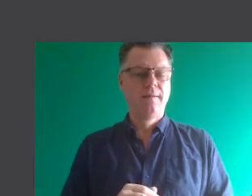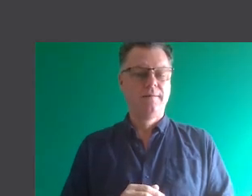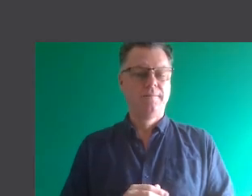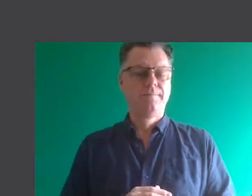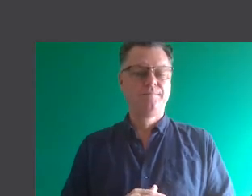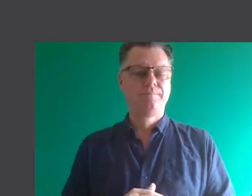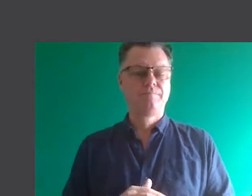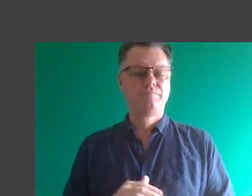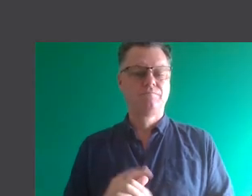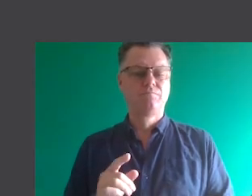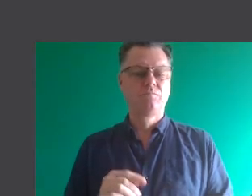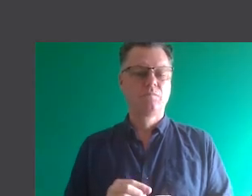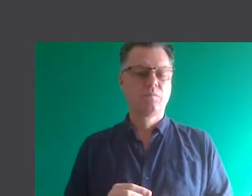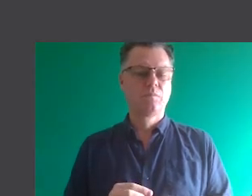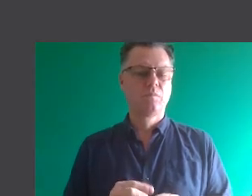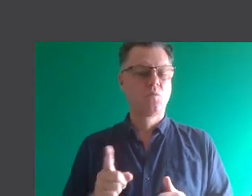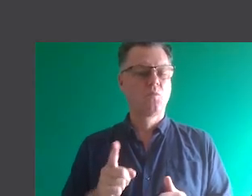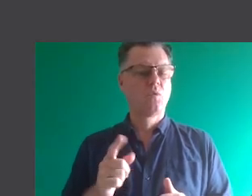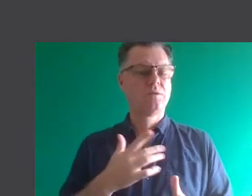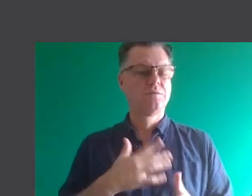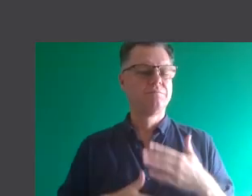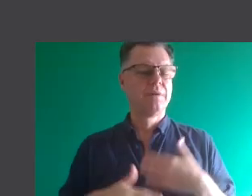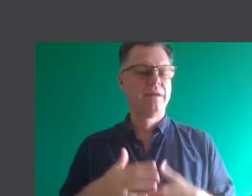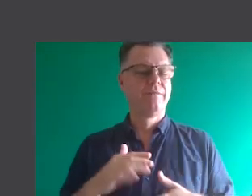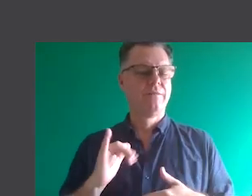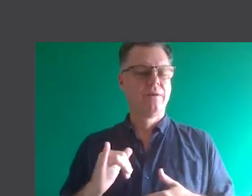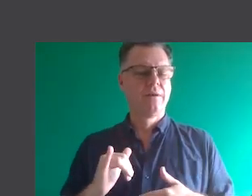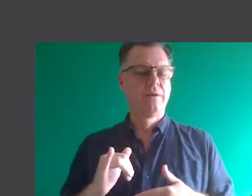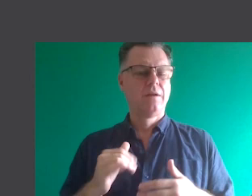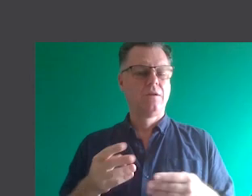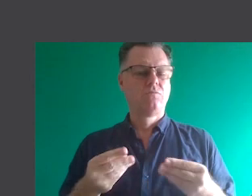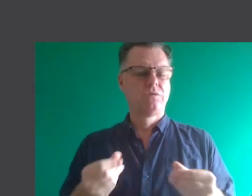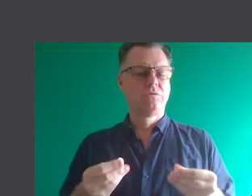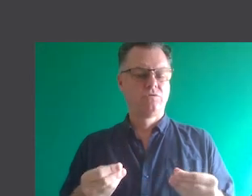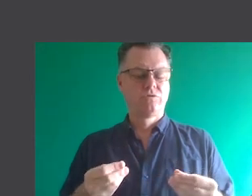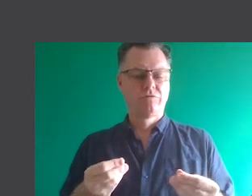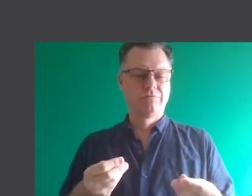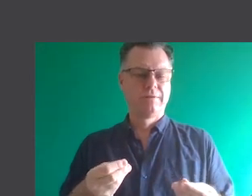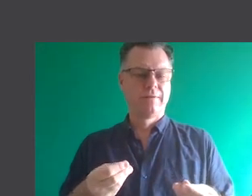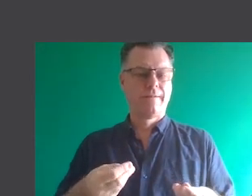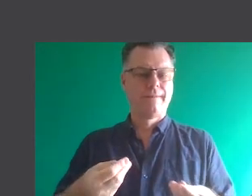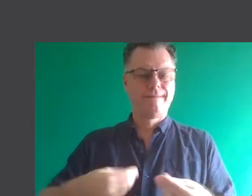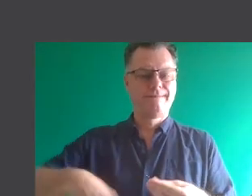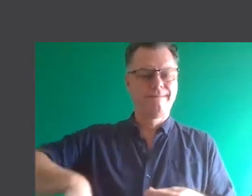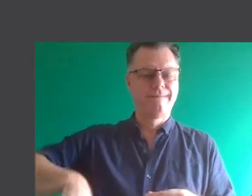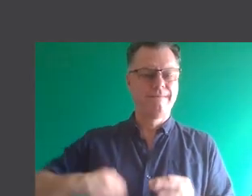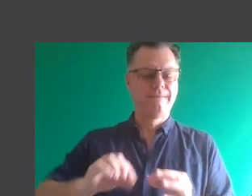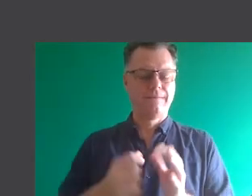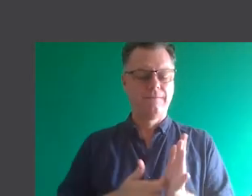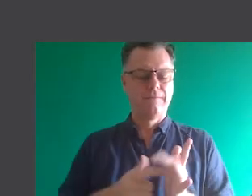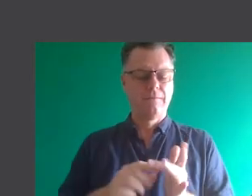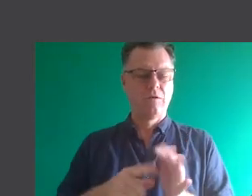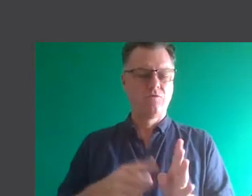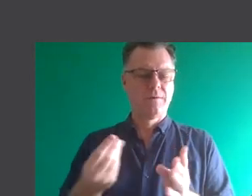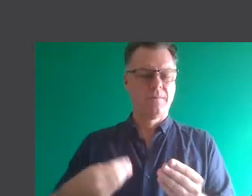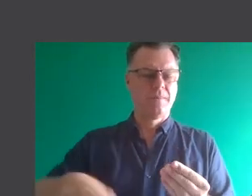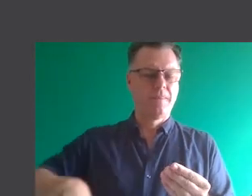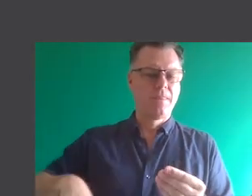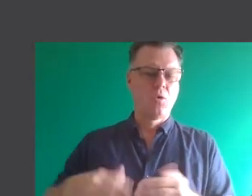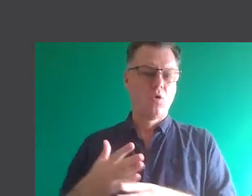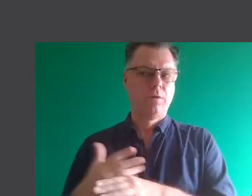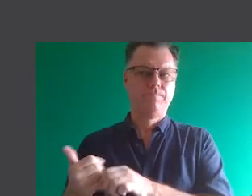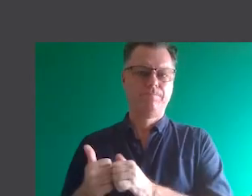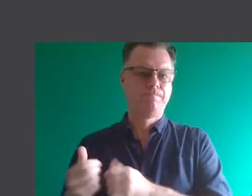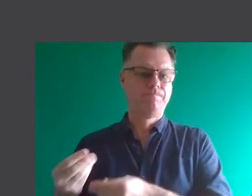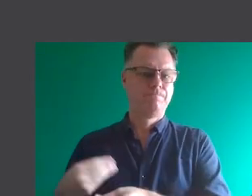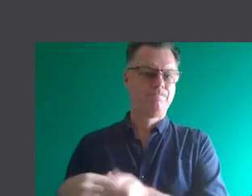Primary behaviours, apart from that, we can see that there's misuse of resources and collusion and bribery. None of this will be surprising to